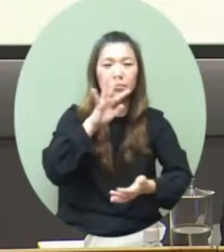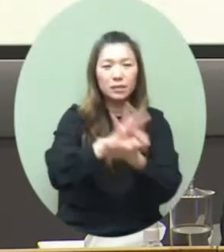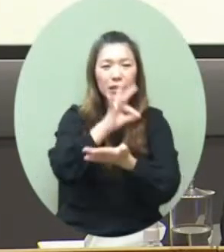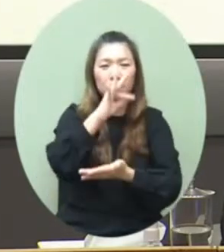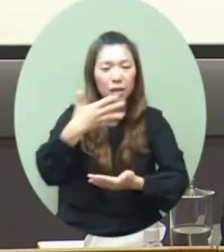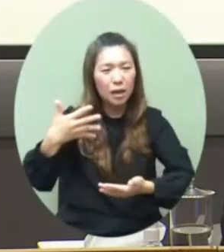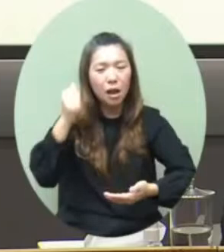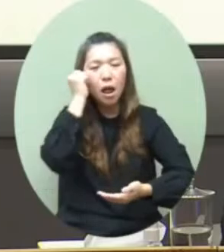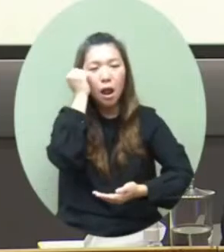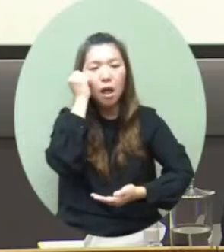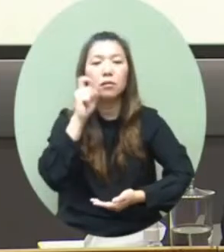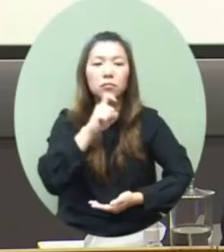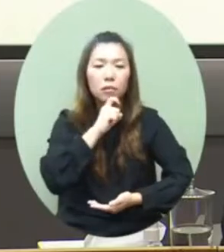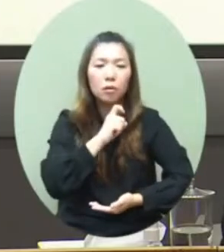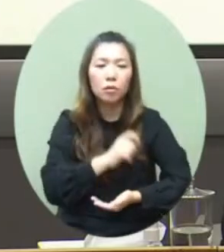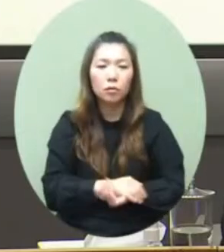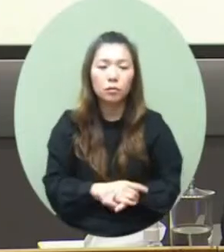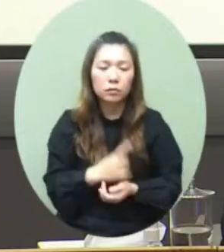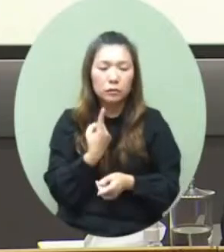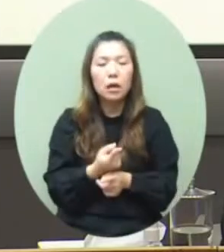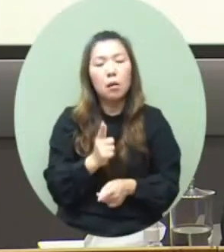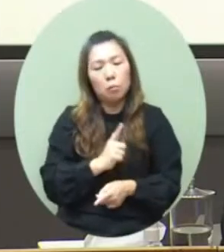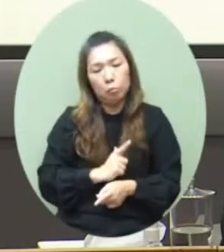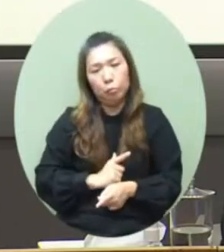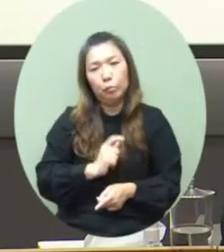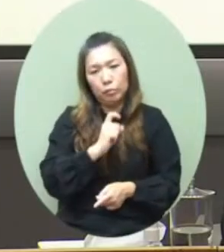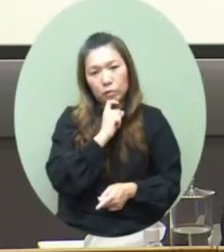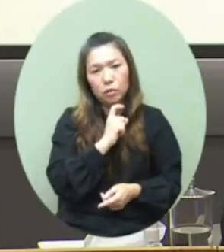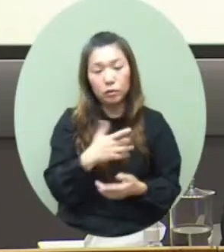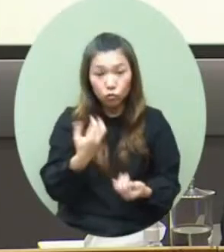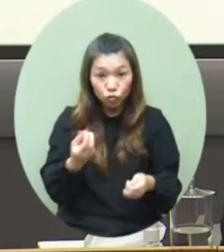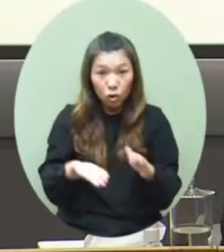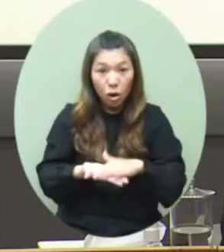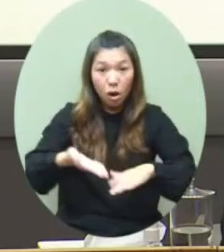is that when we look back to our sticky patch in the past